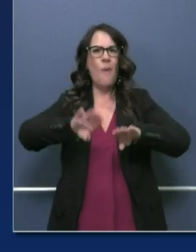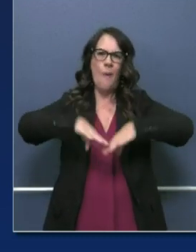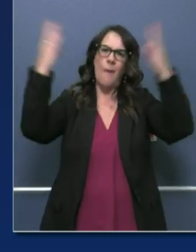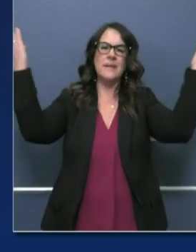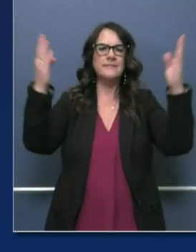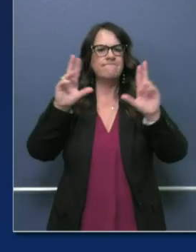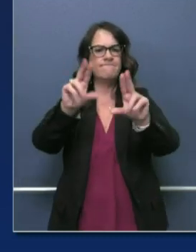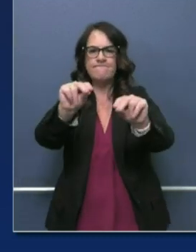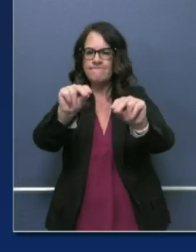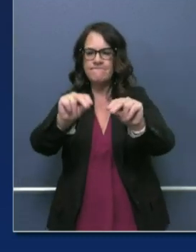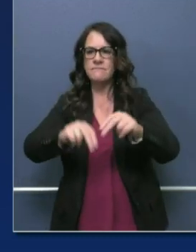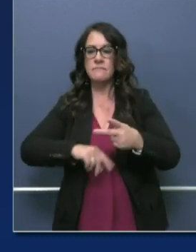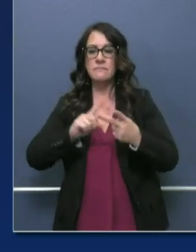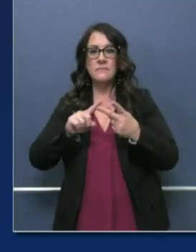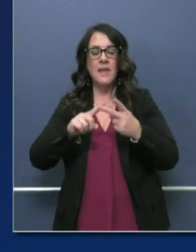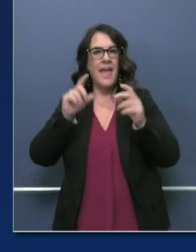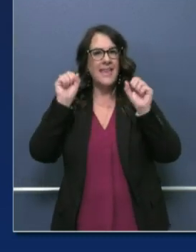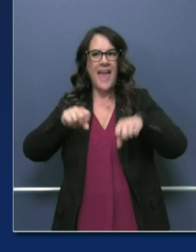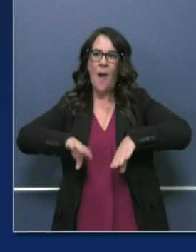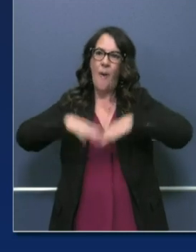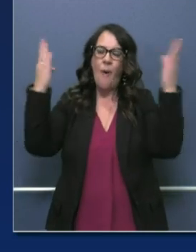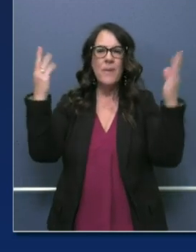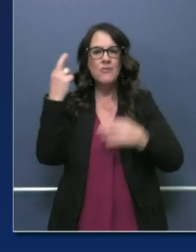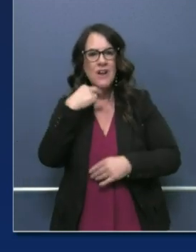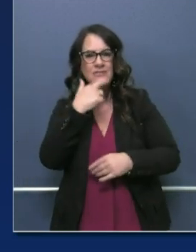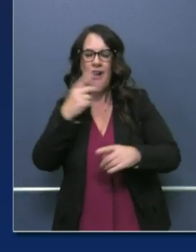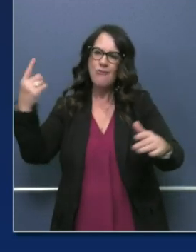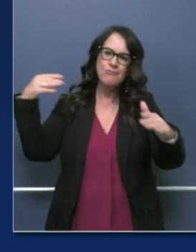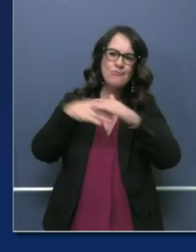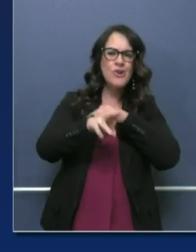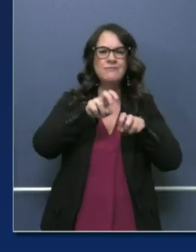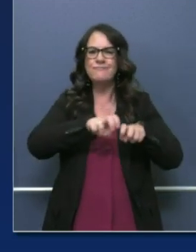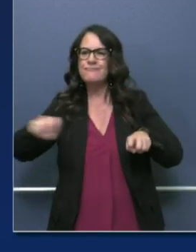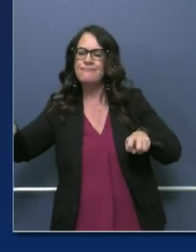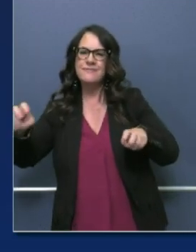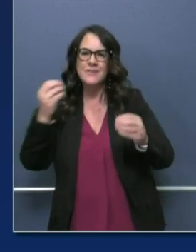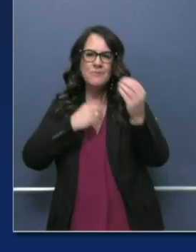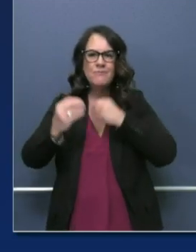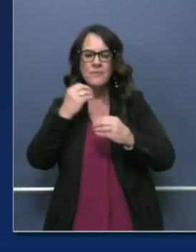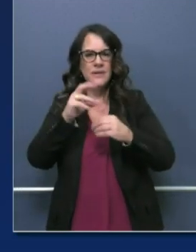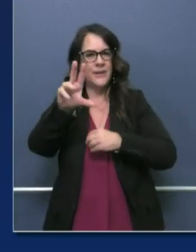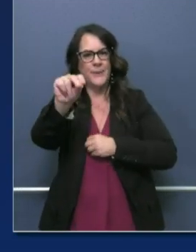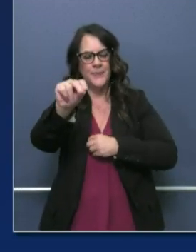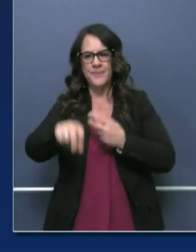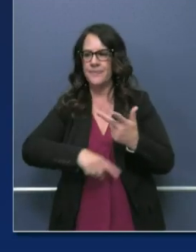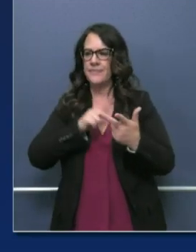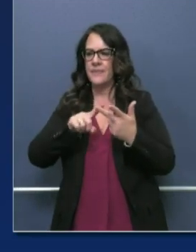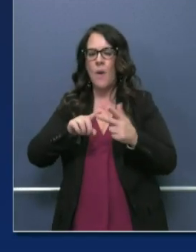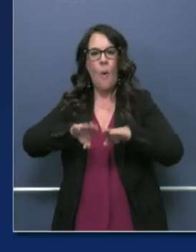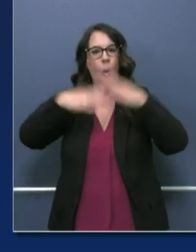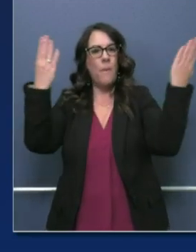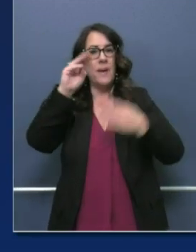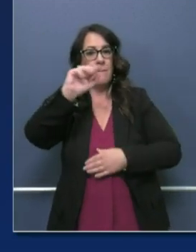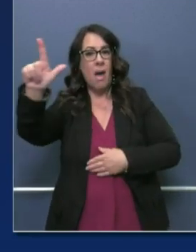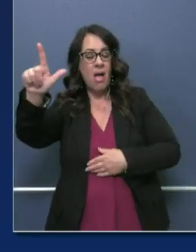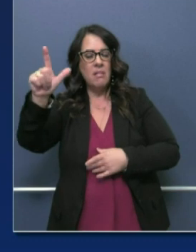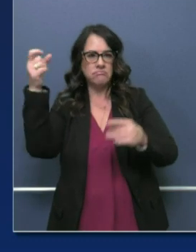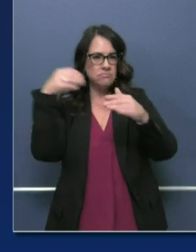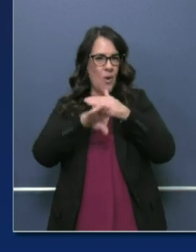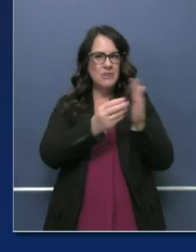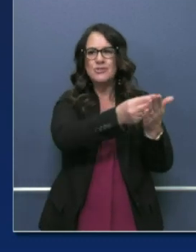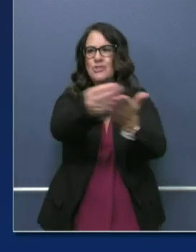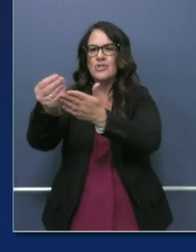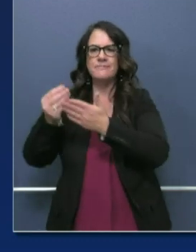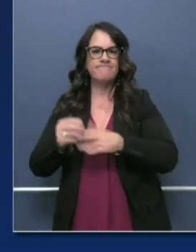immediately to seated dining at restaurants. We're not going to be opening shopping malls at this time. We're going to start with those sectors that I